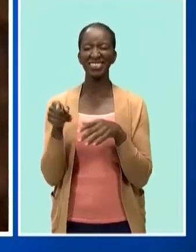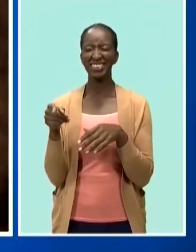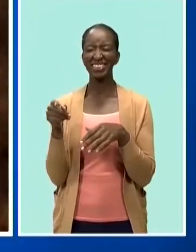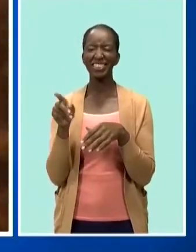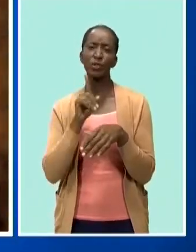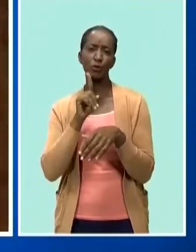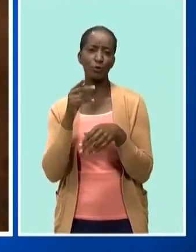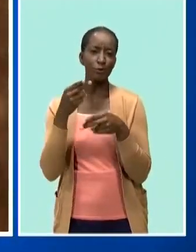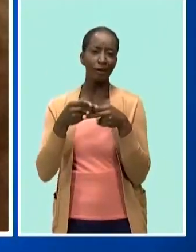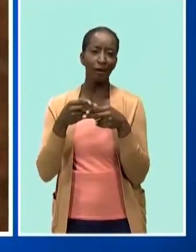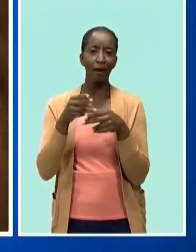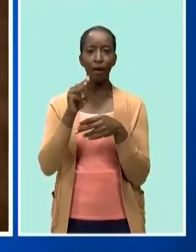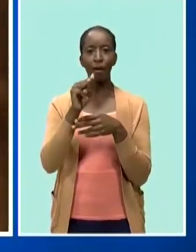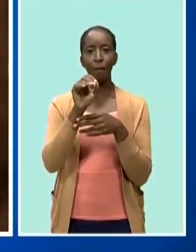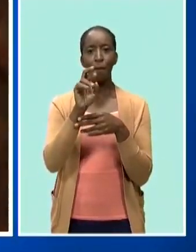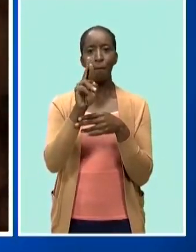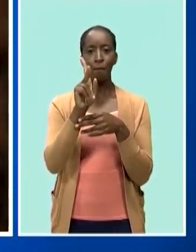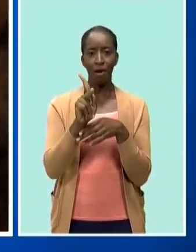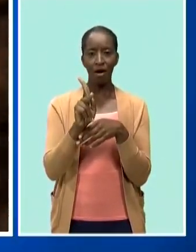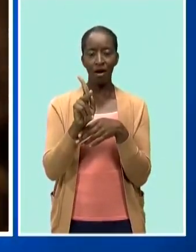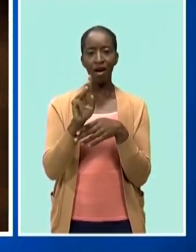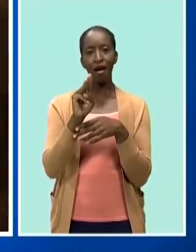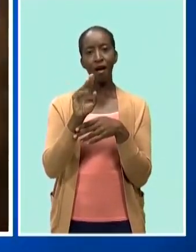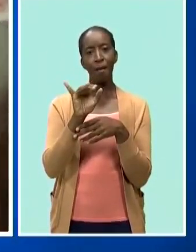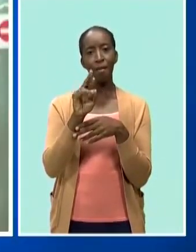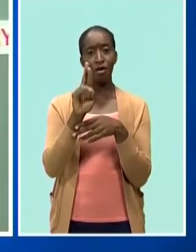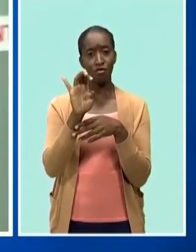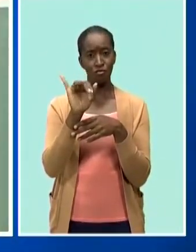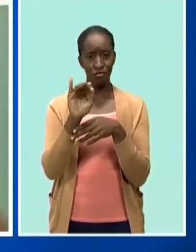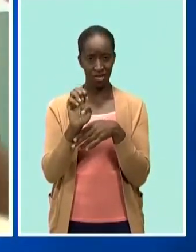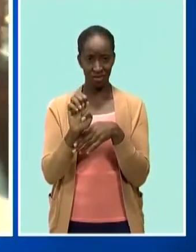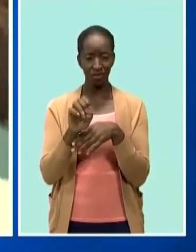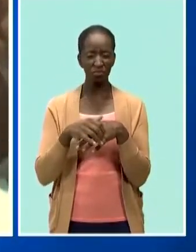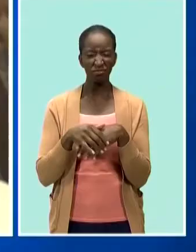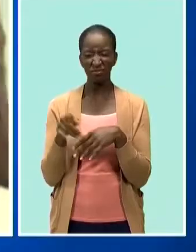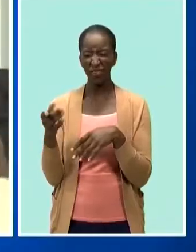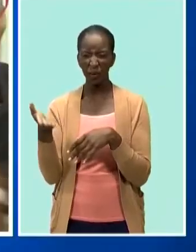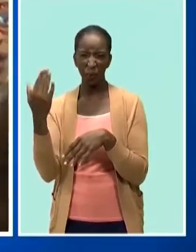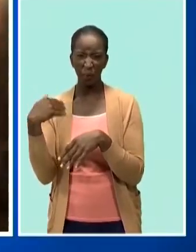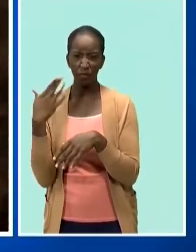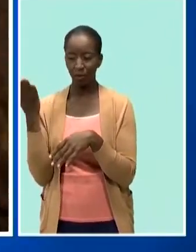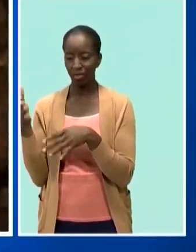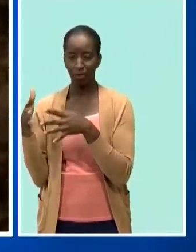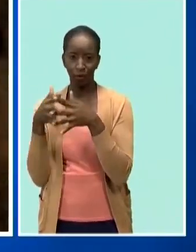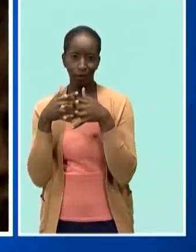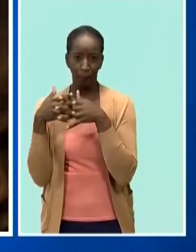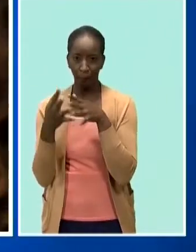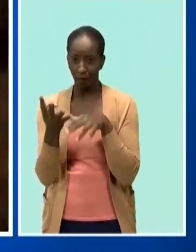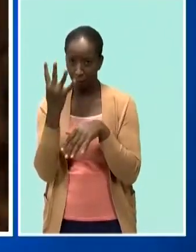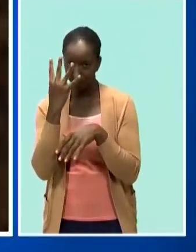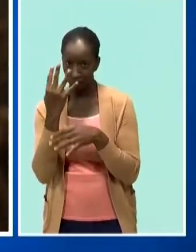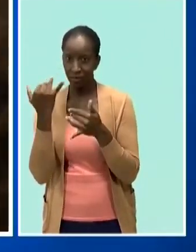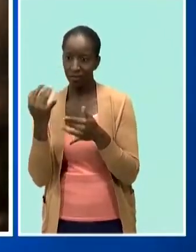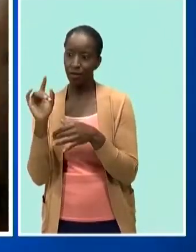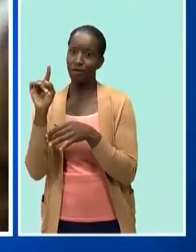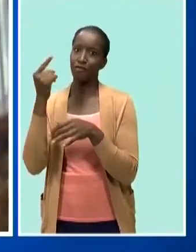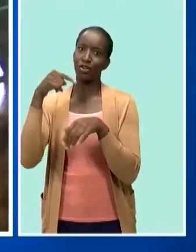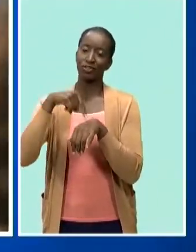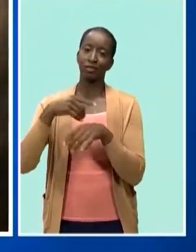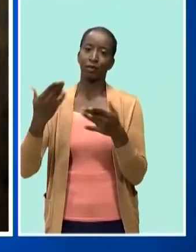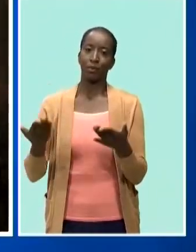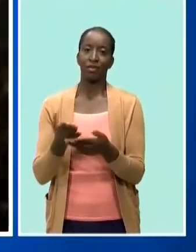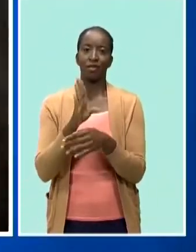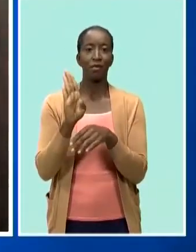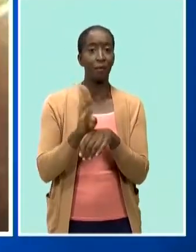Mark Myrie. Now, it's the first time that Buju is in Barbados since his release from a U.S. prison last December. He will be the headline act